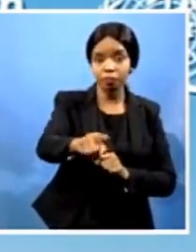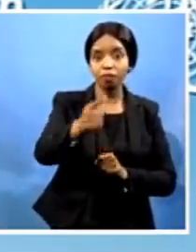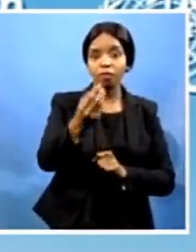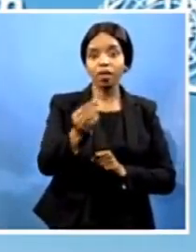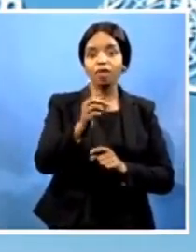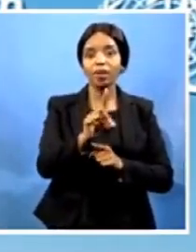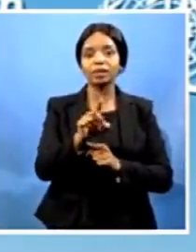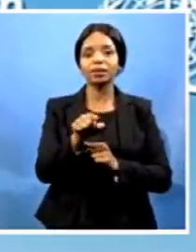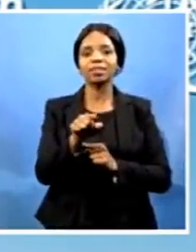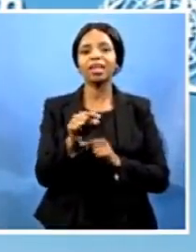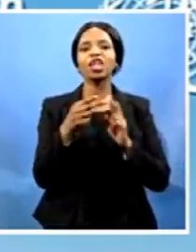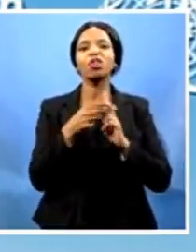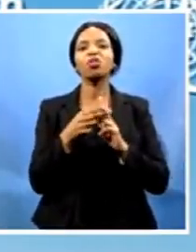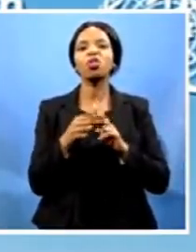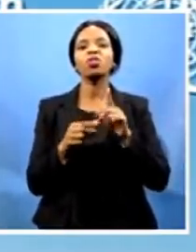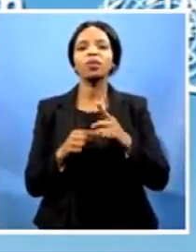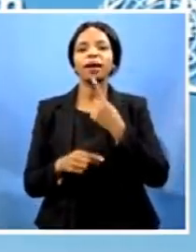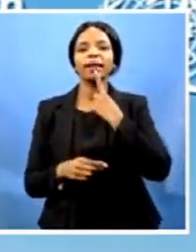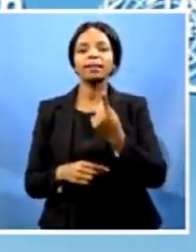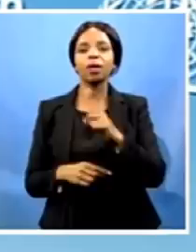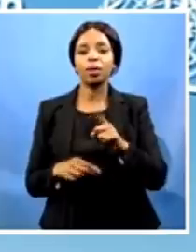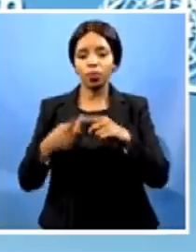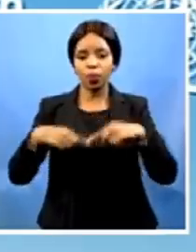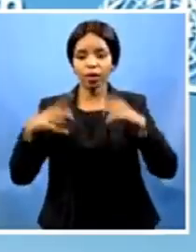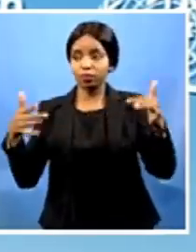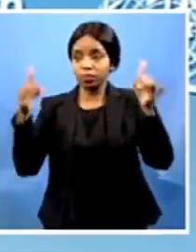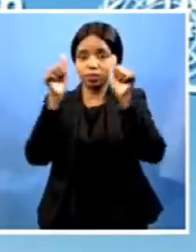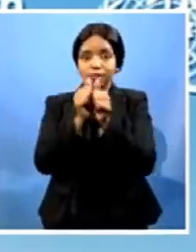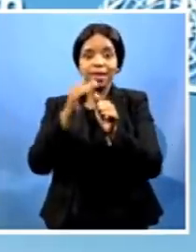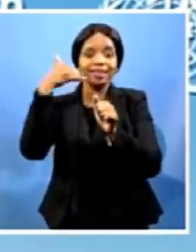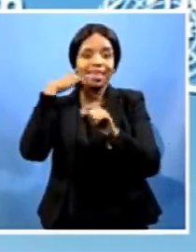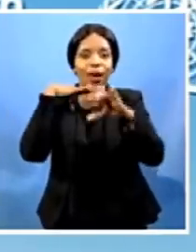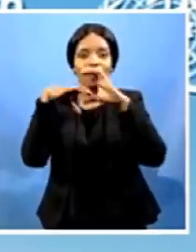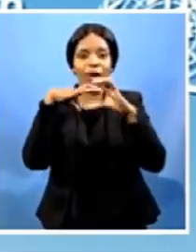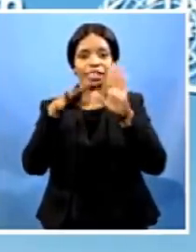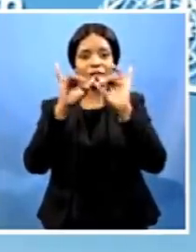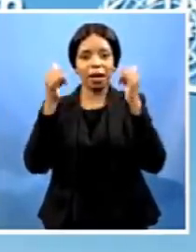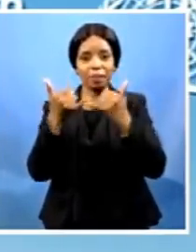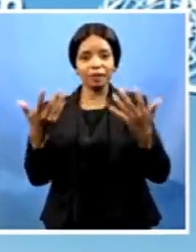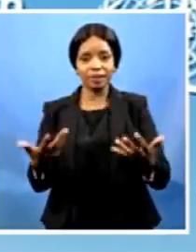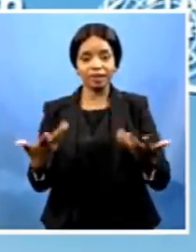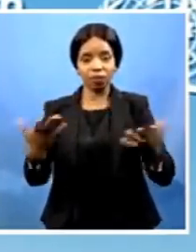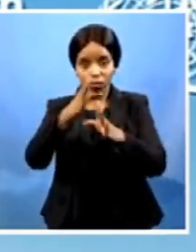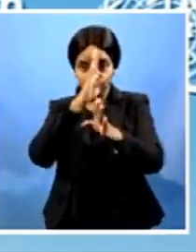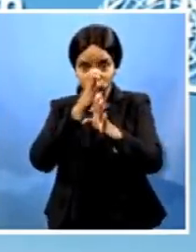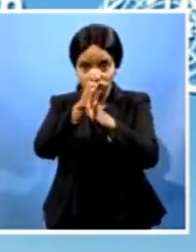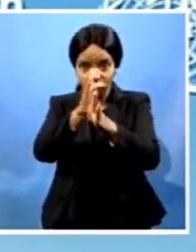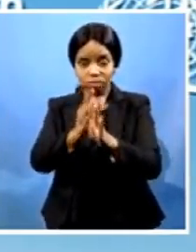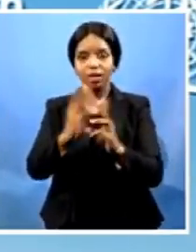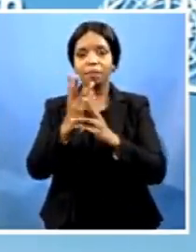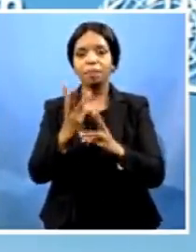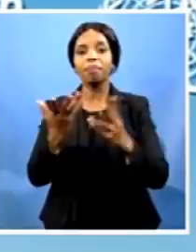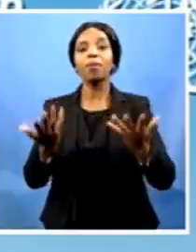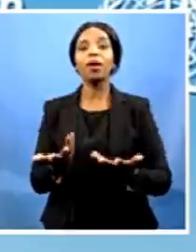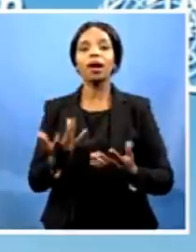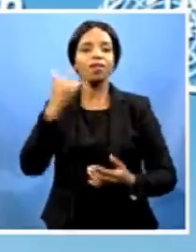with telecommunications companies to reach people directly on their mobile phones with text